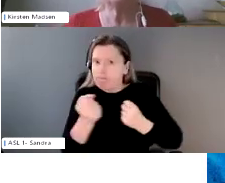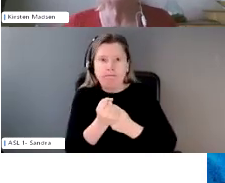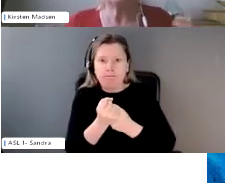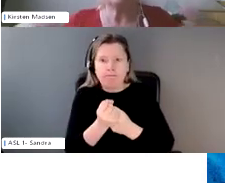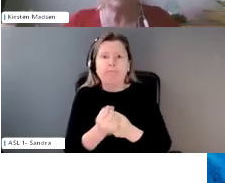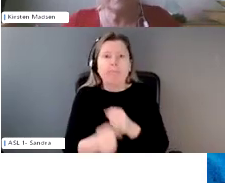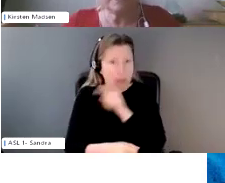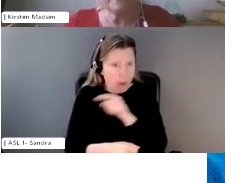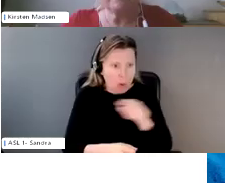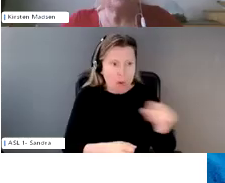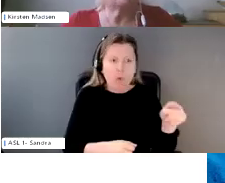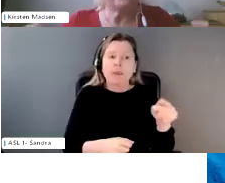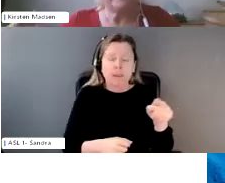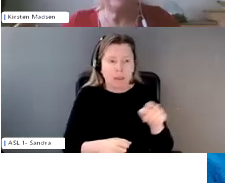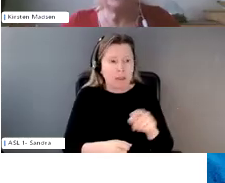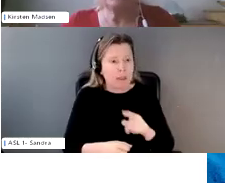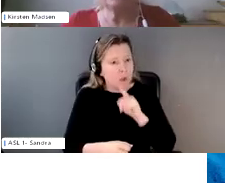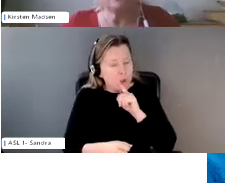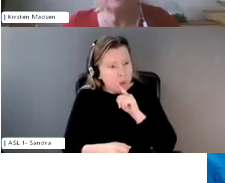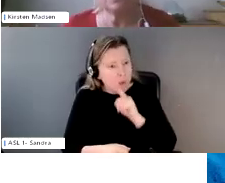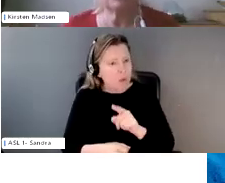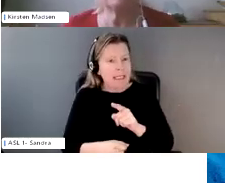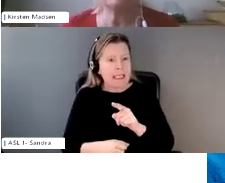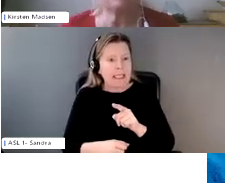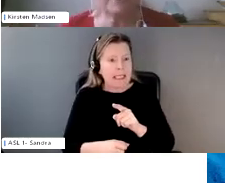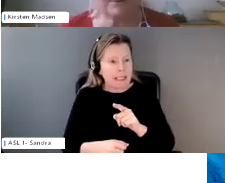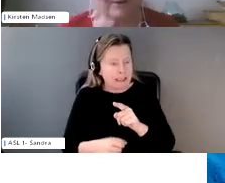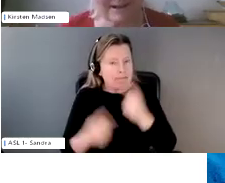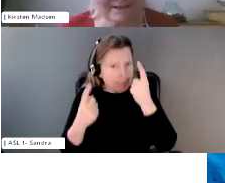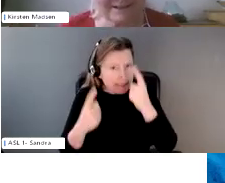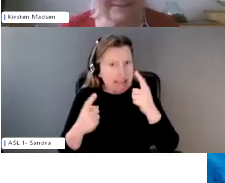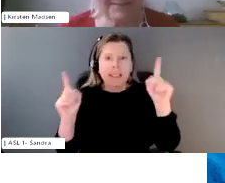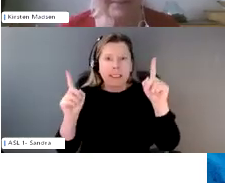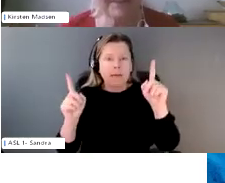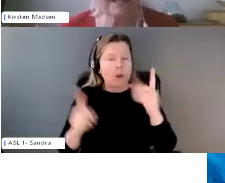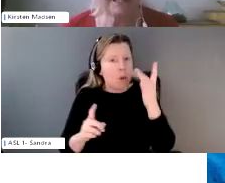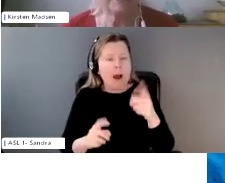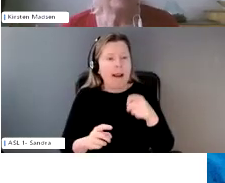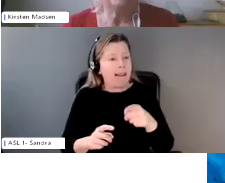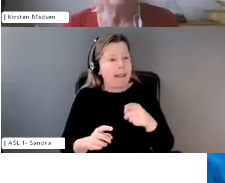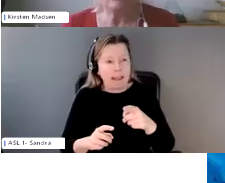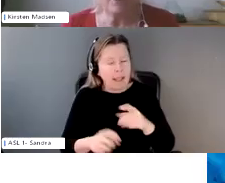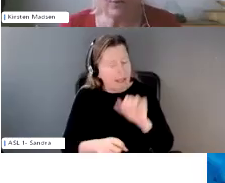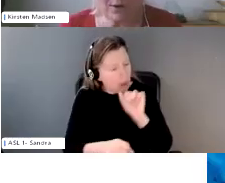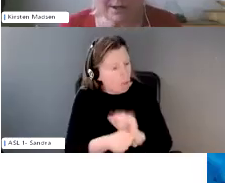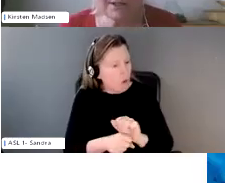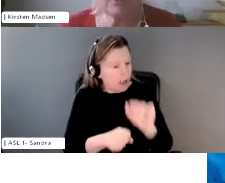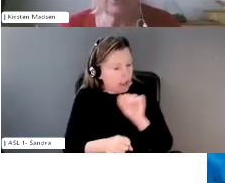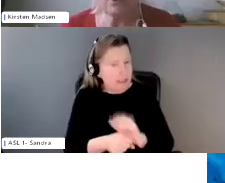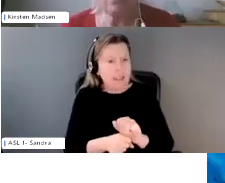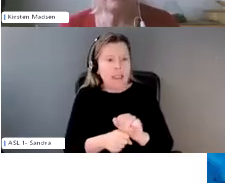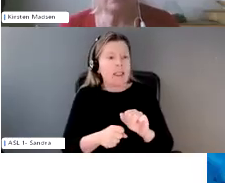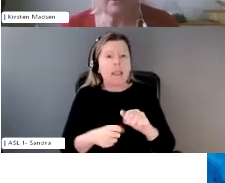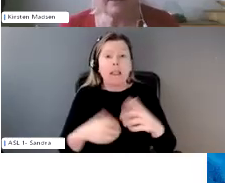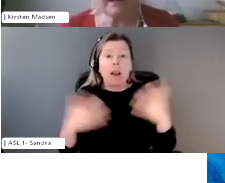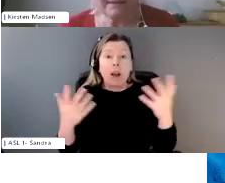ones that really were able to accomplish incredible things. Now, what worked